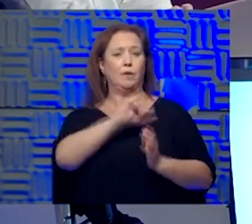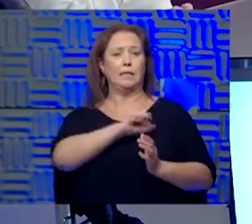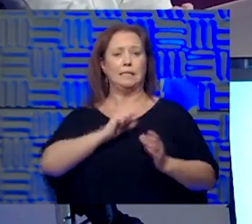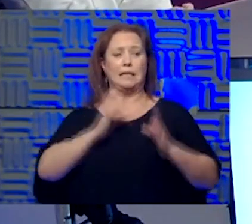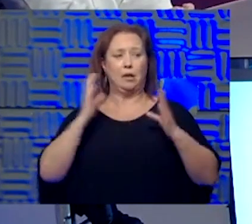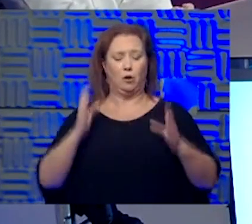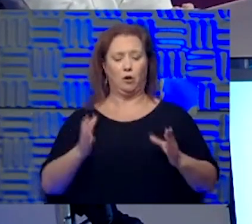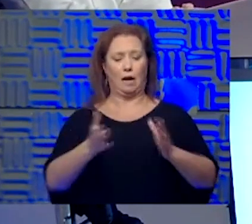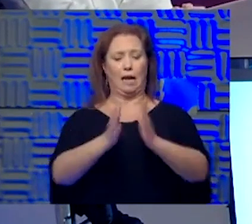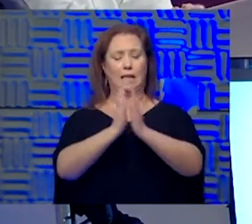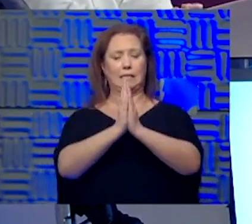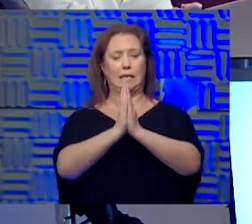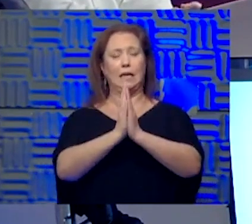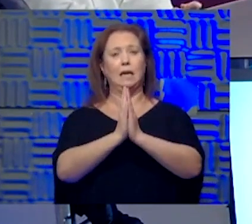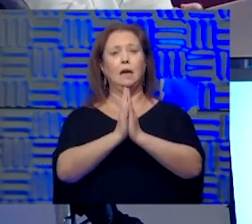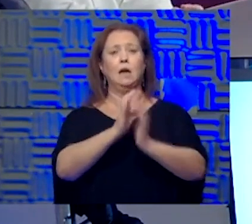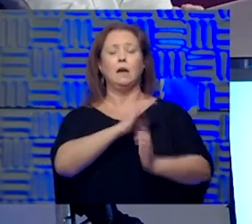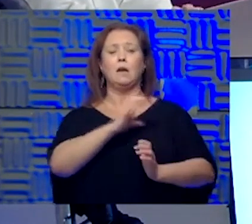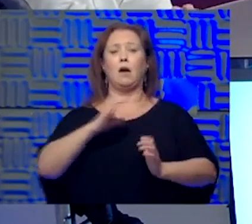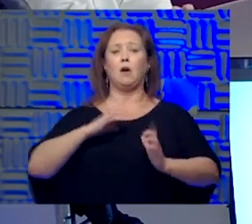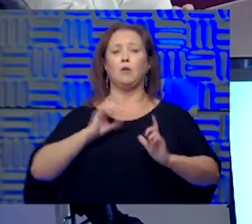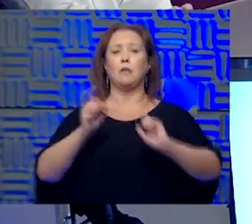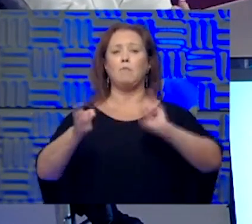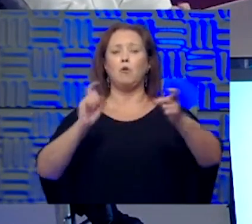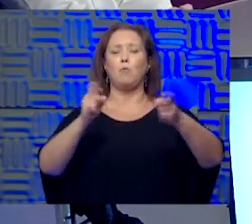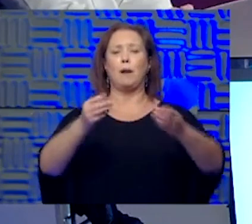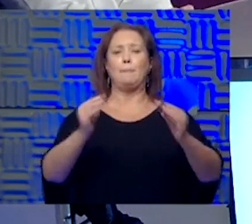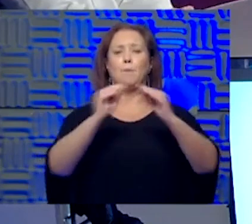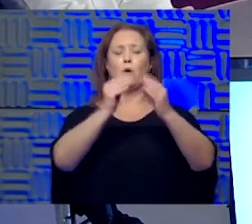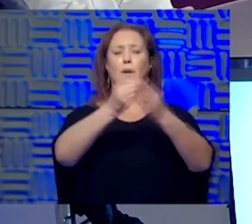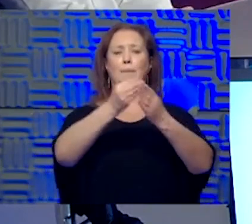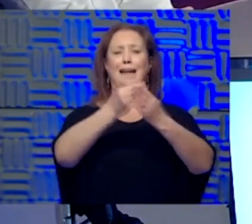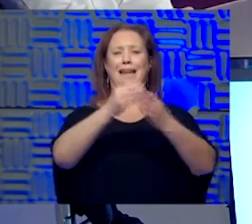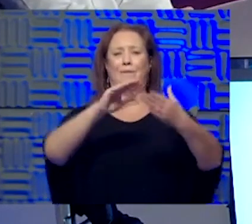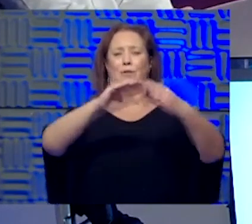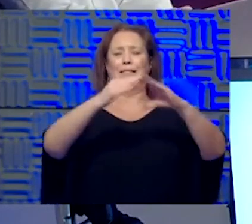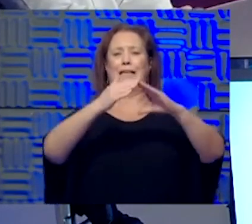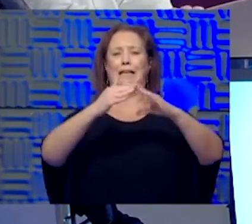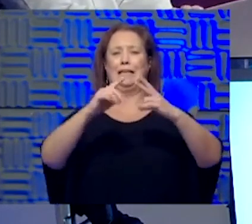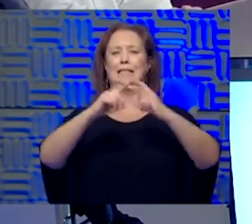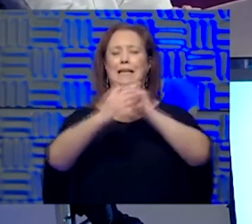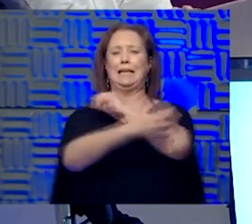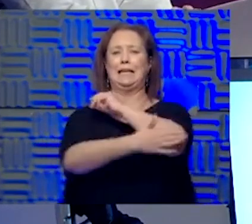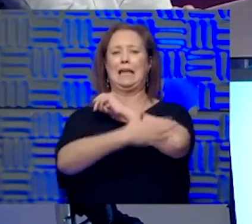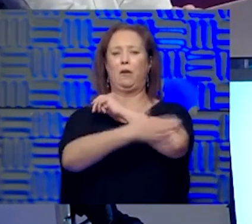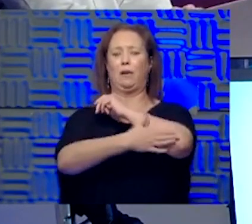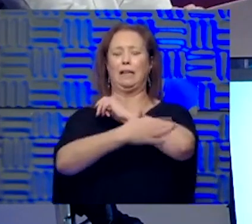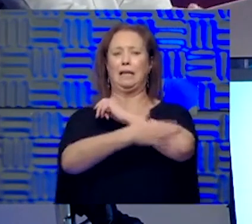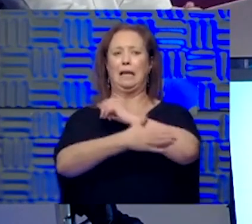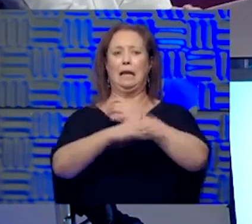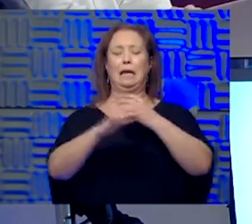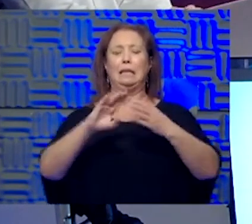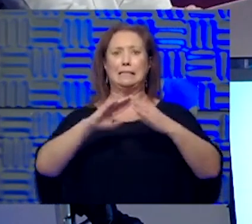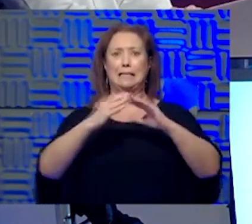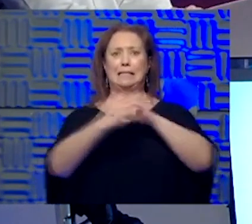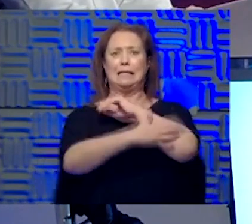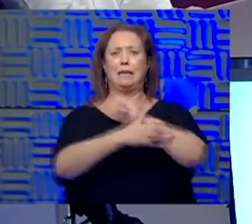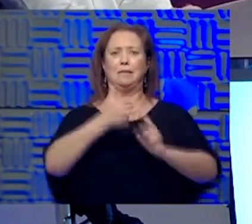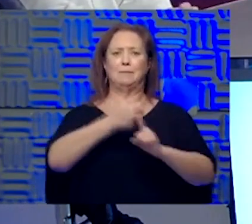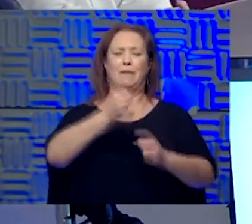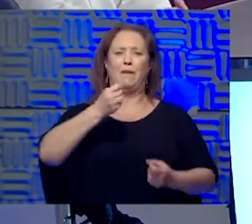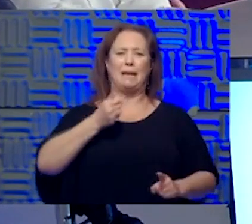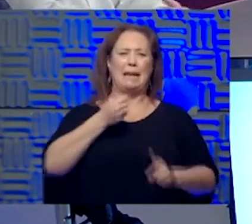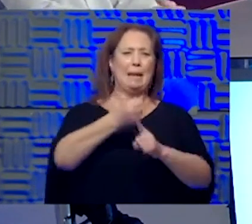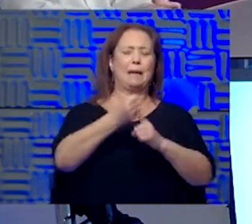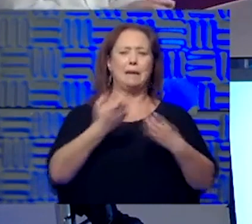senator. What is the latest on Congress appropriating more funding for cities and counties which have been drastically affected by